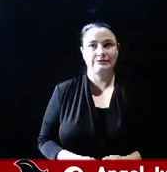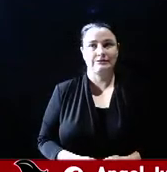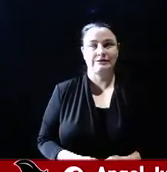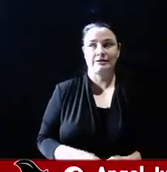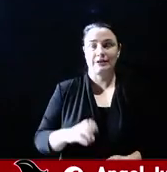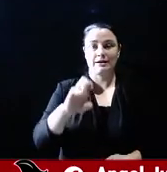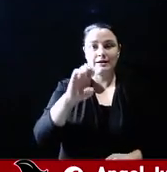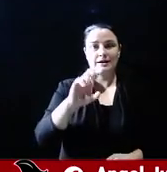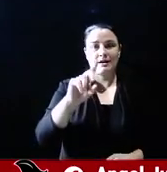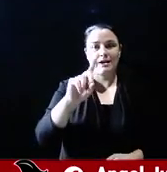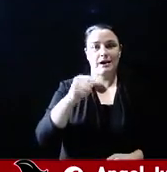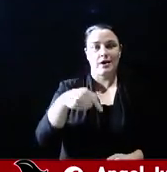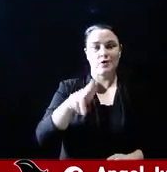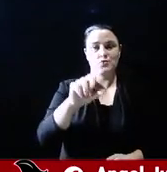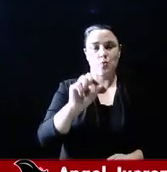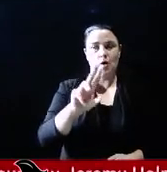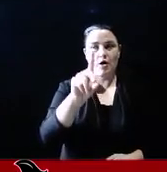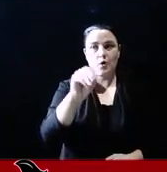Eduardo Cortez.